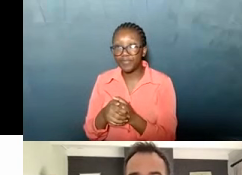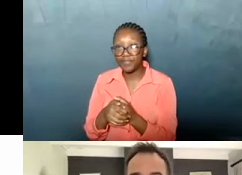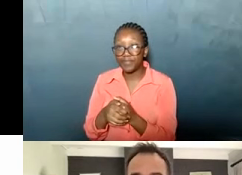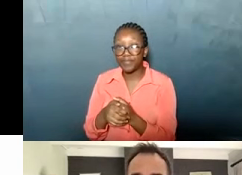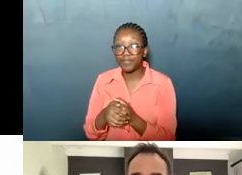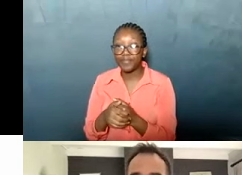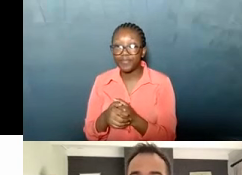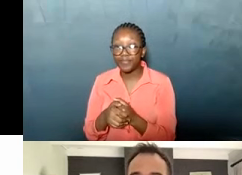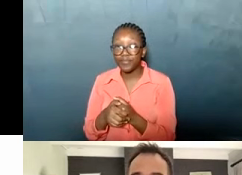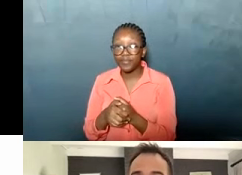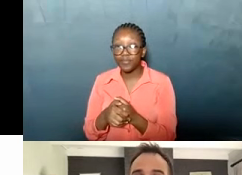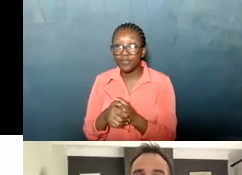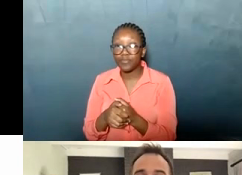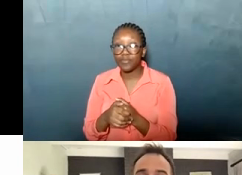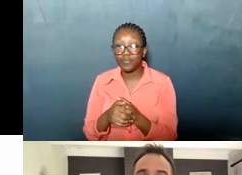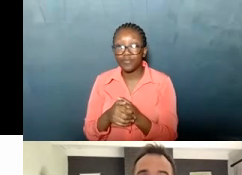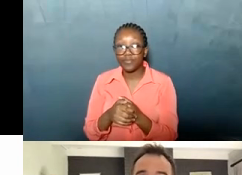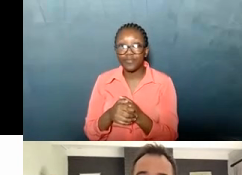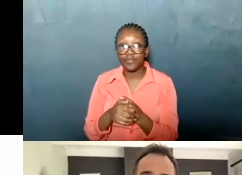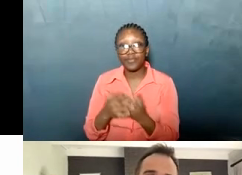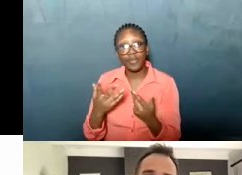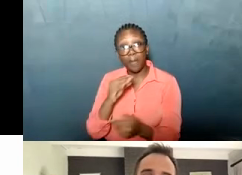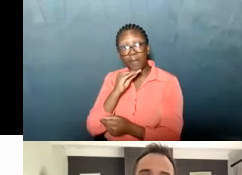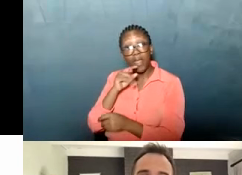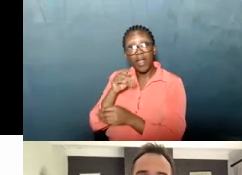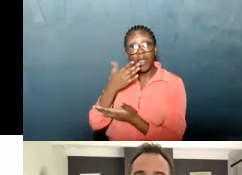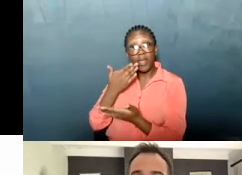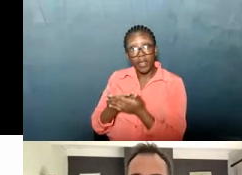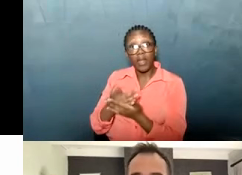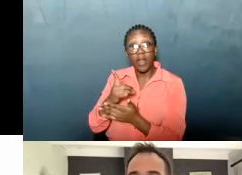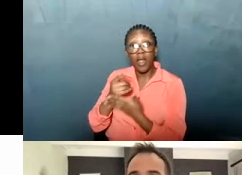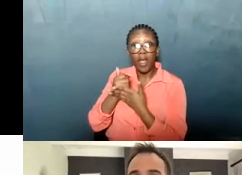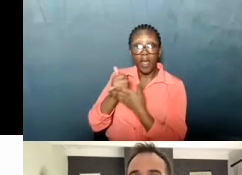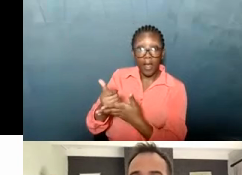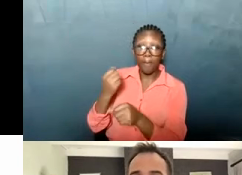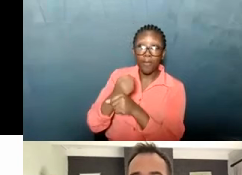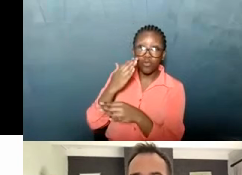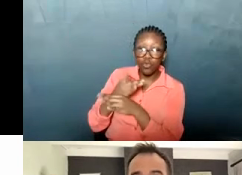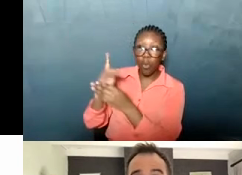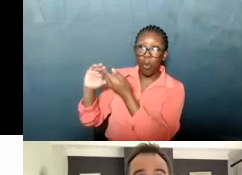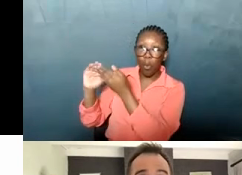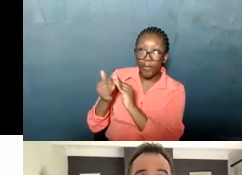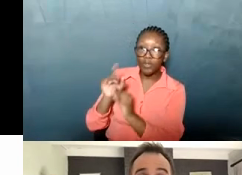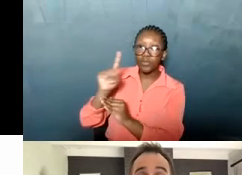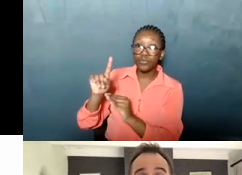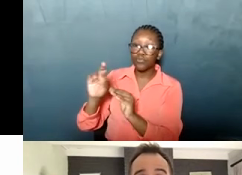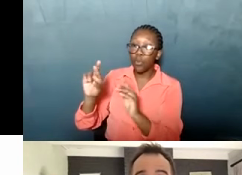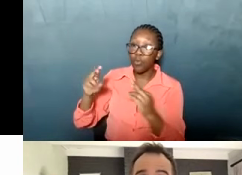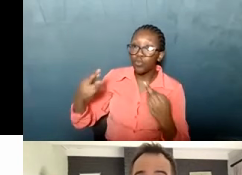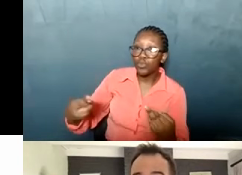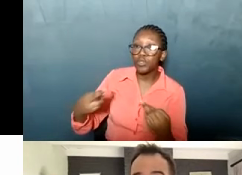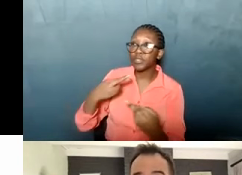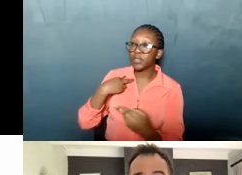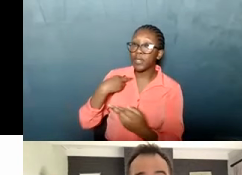Hearing. This can enable decentralized, community-based human resources that can then